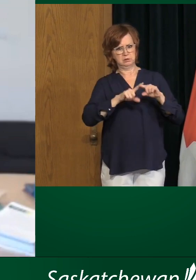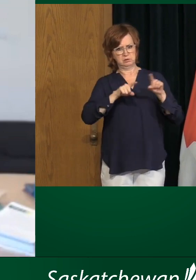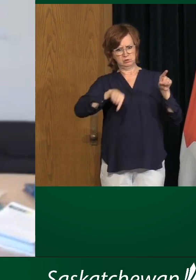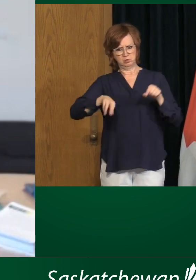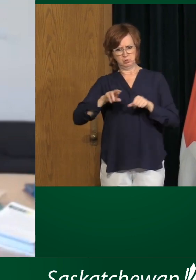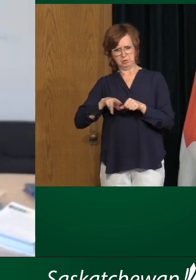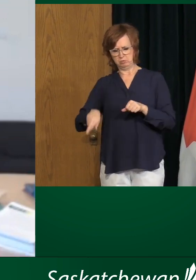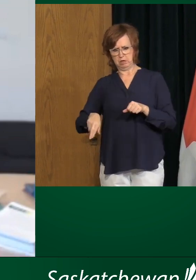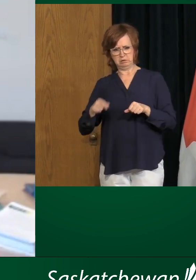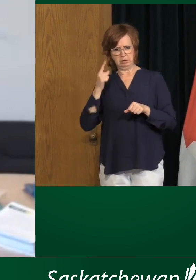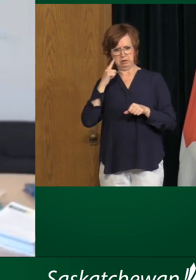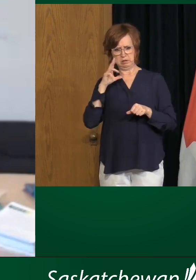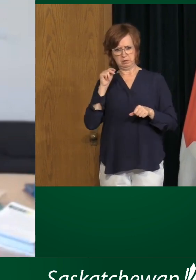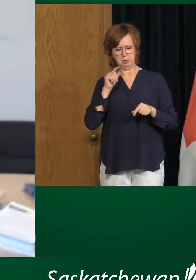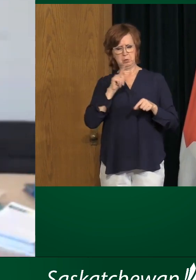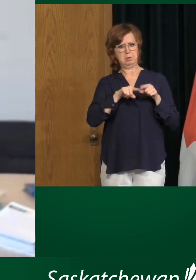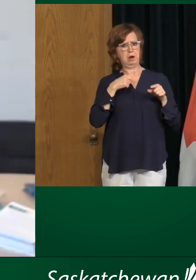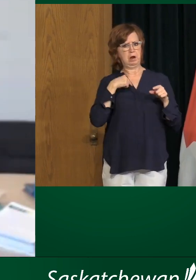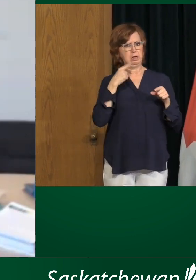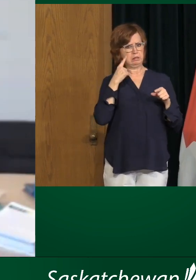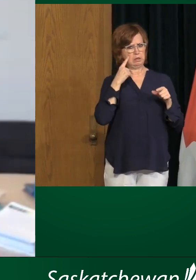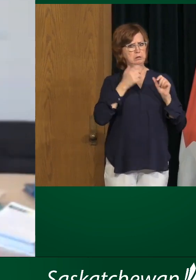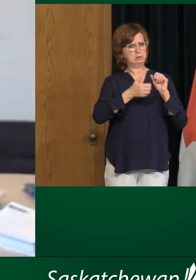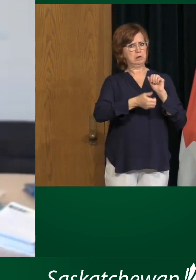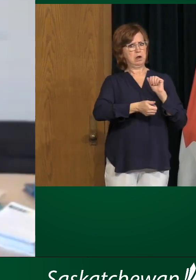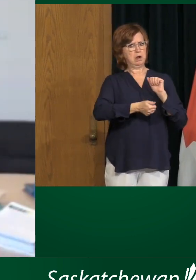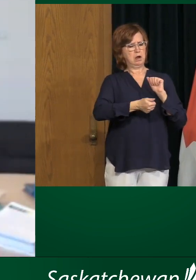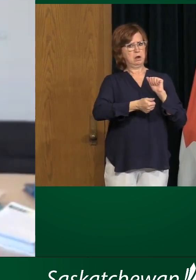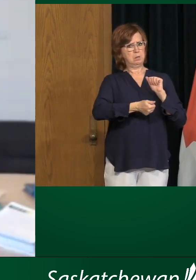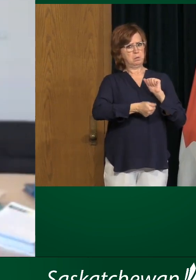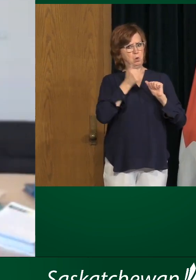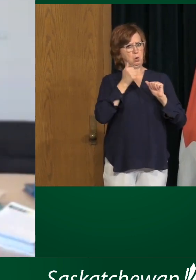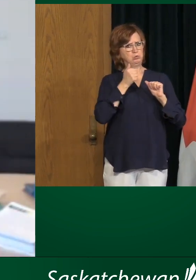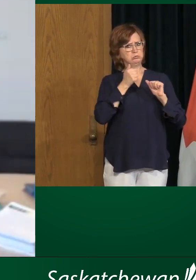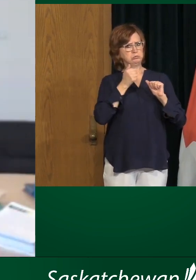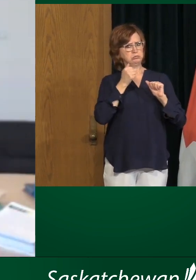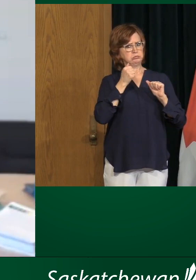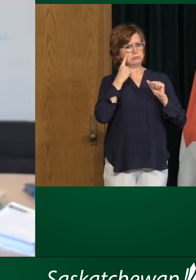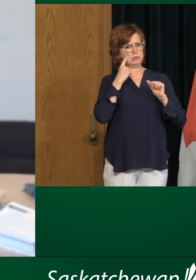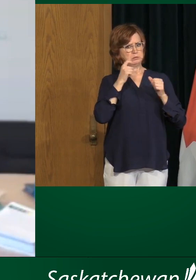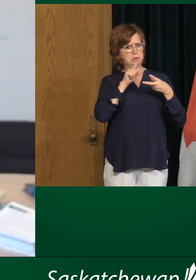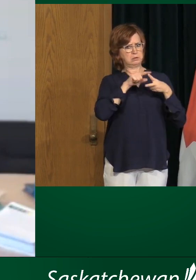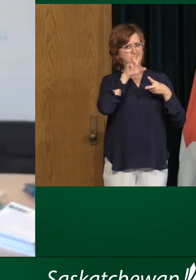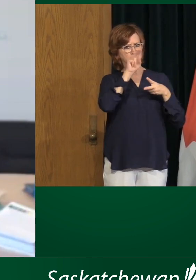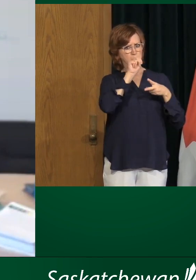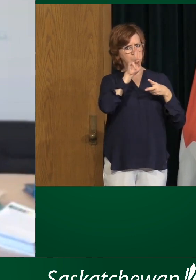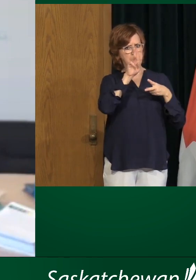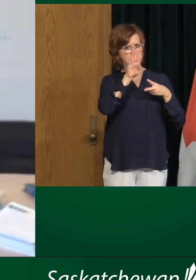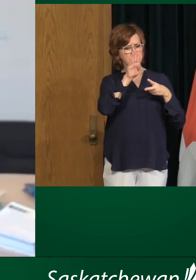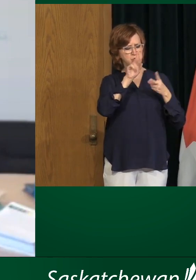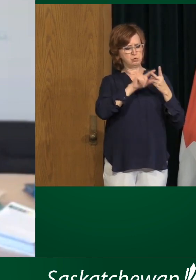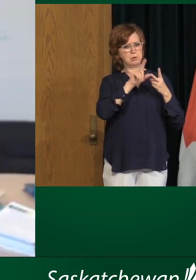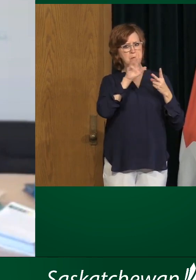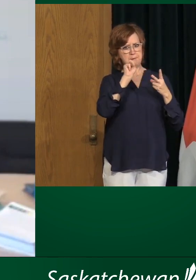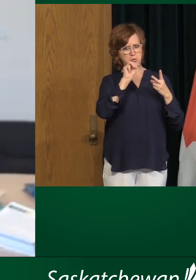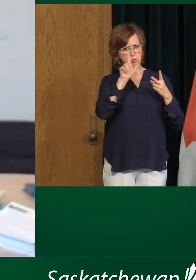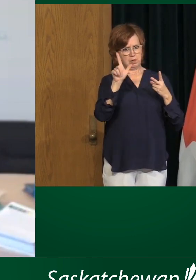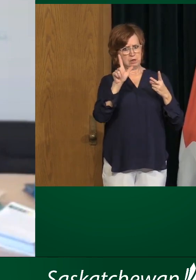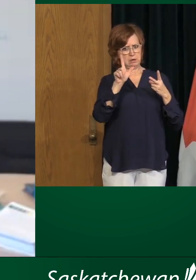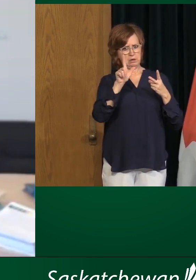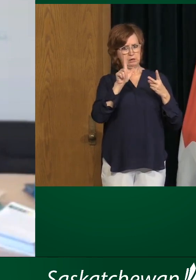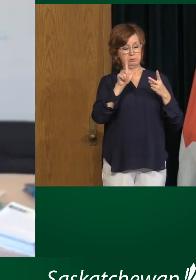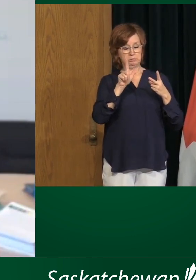single health authority, if necessary, any hospital would possibly be on the list of where could be the best